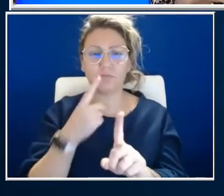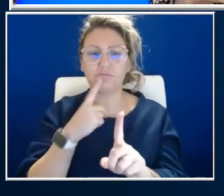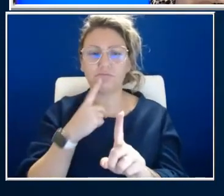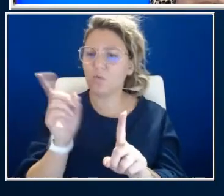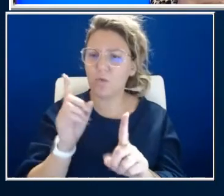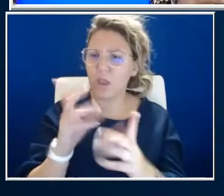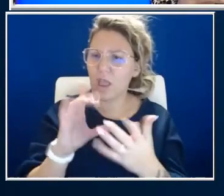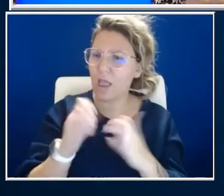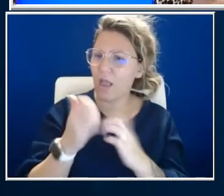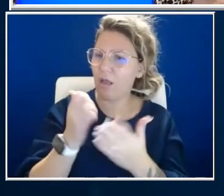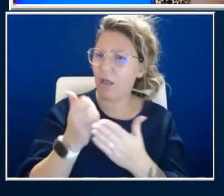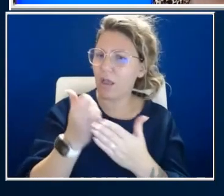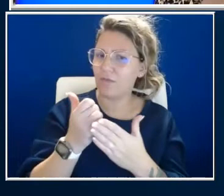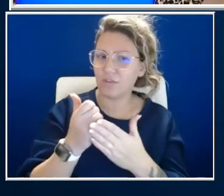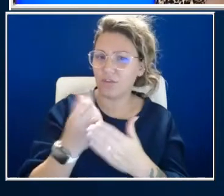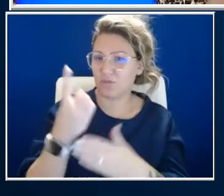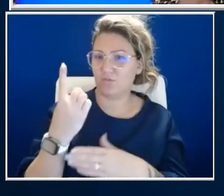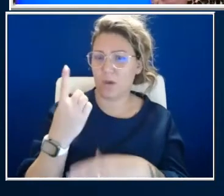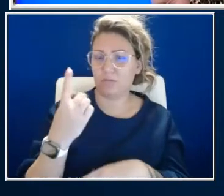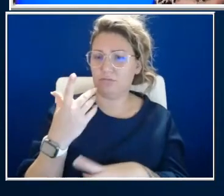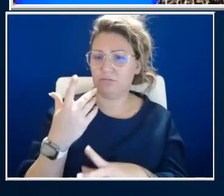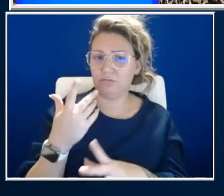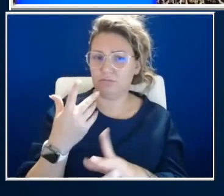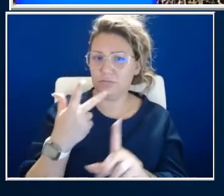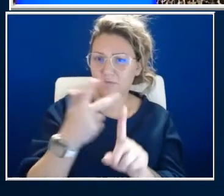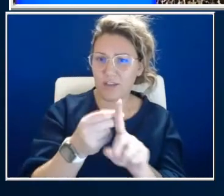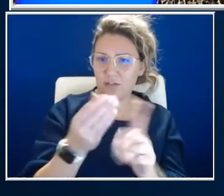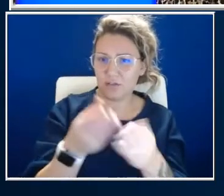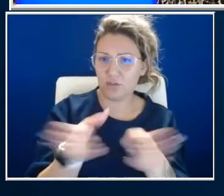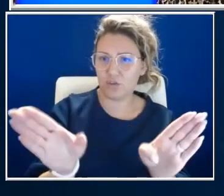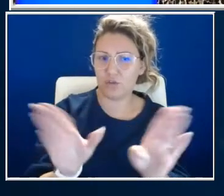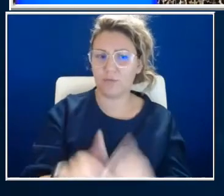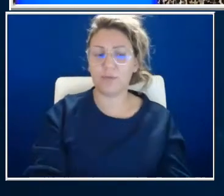will that be to get just people vaccinated in general?